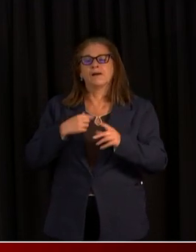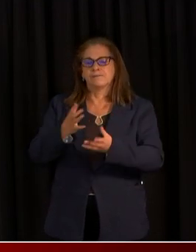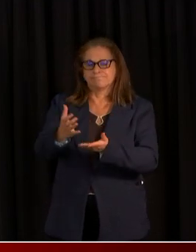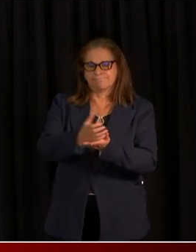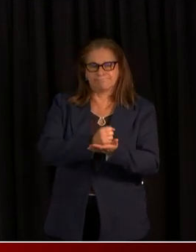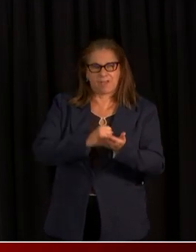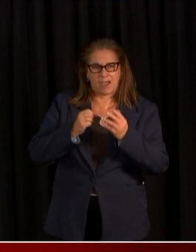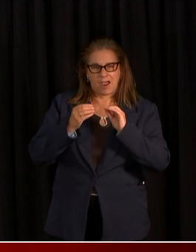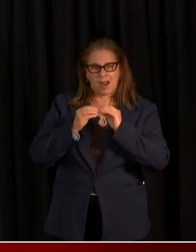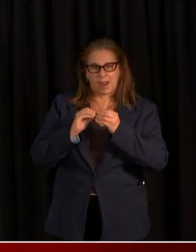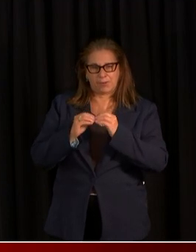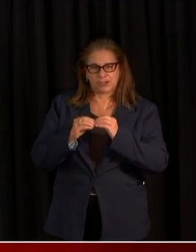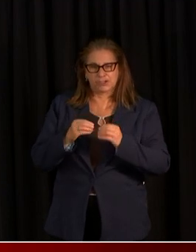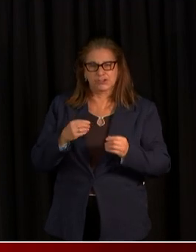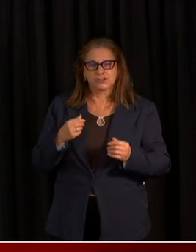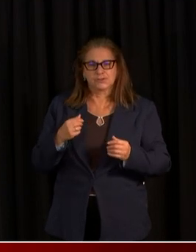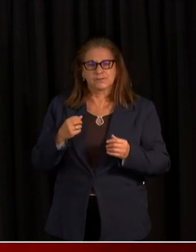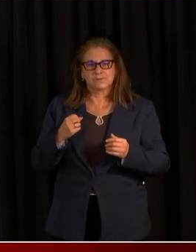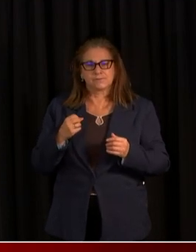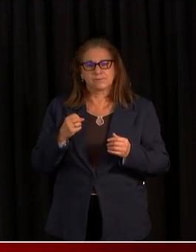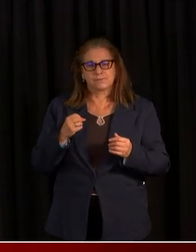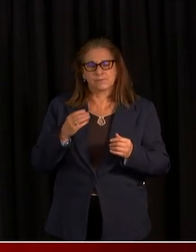because if you're seeing a shift in the